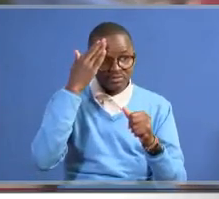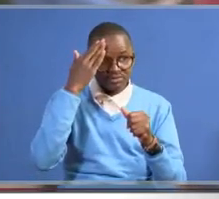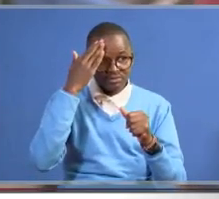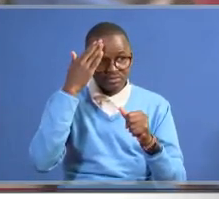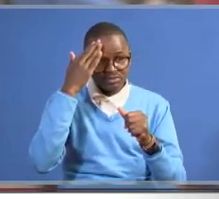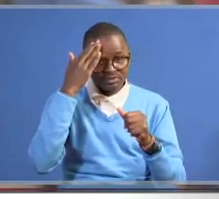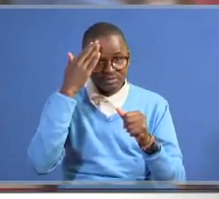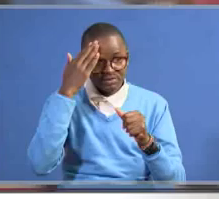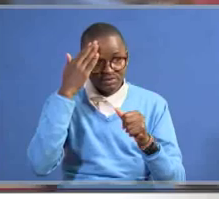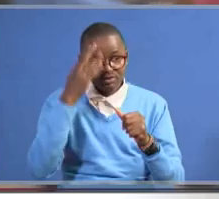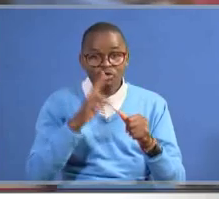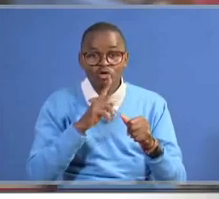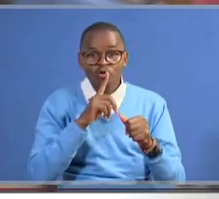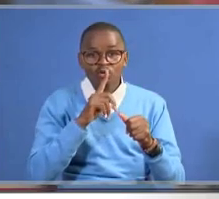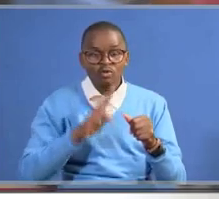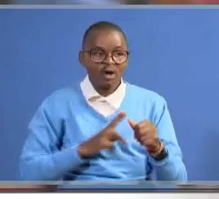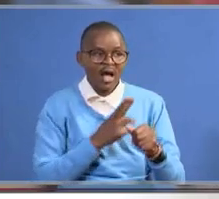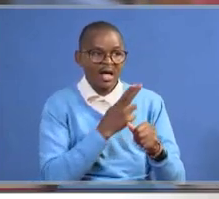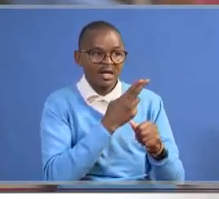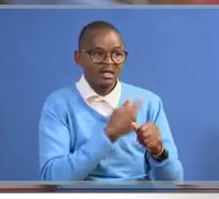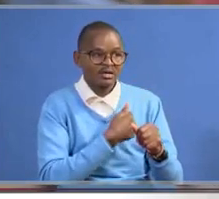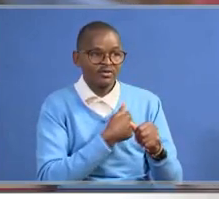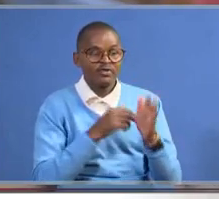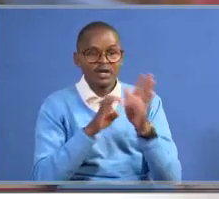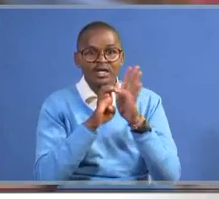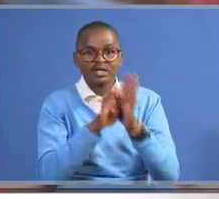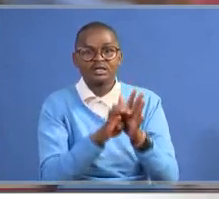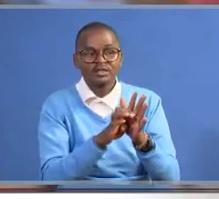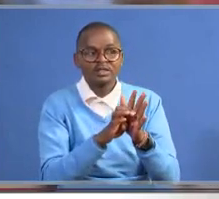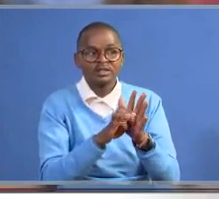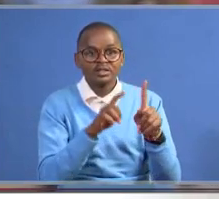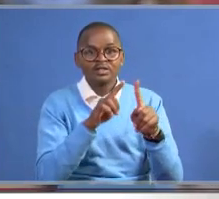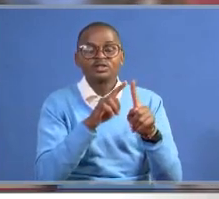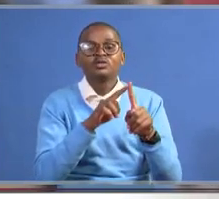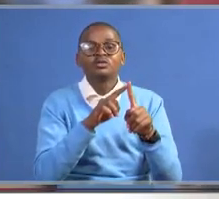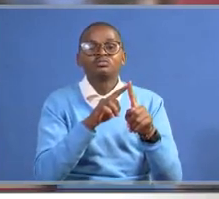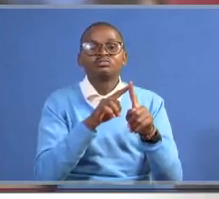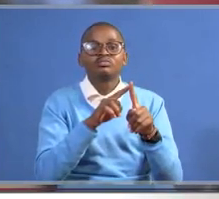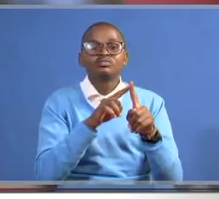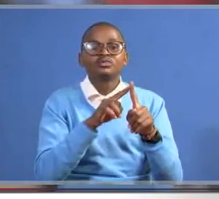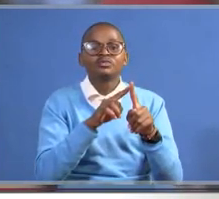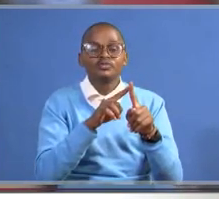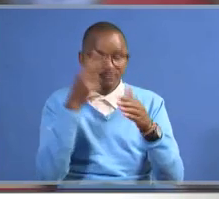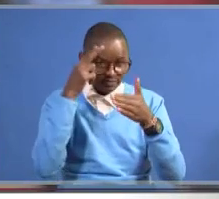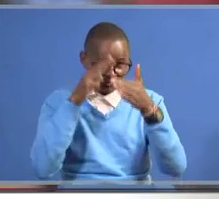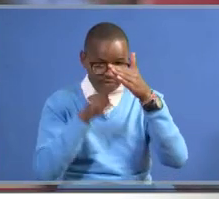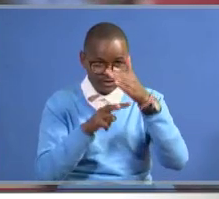entertainment to us for example and to impressive our